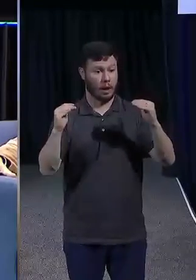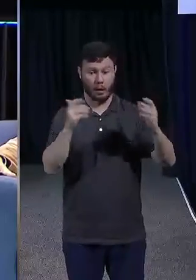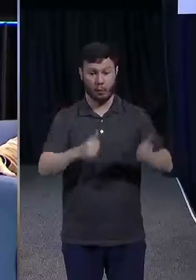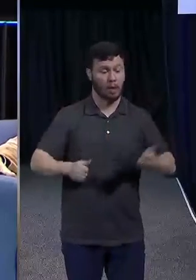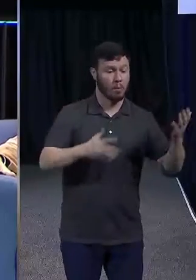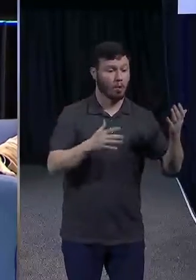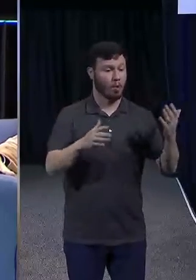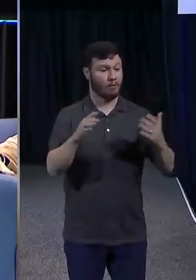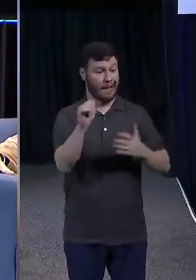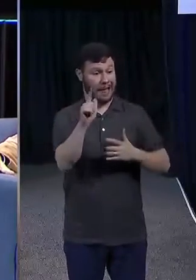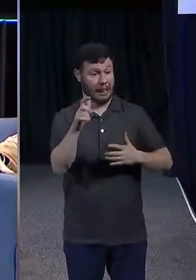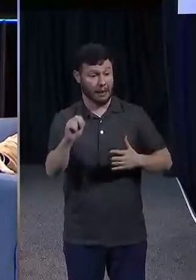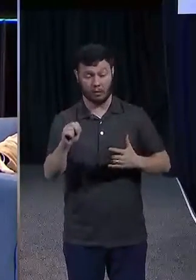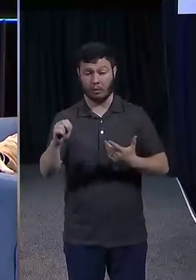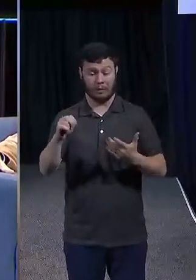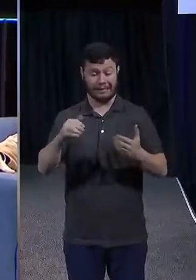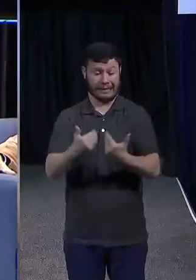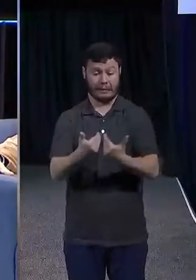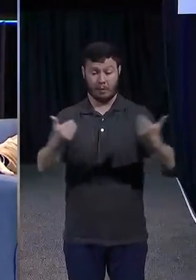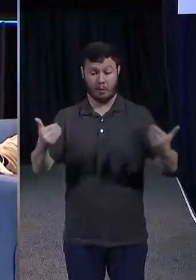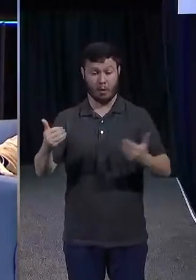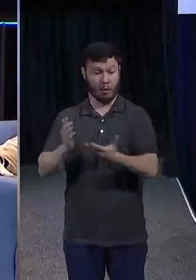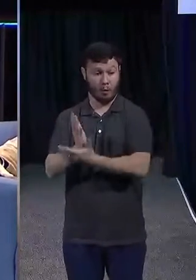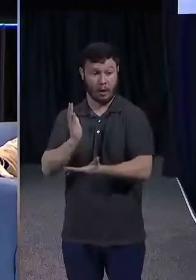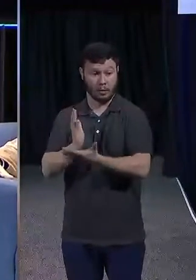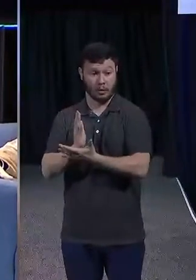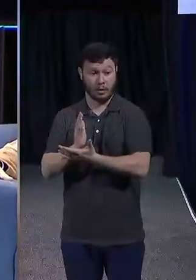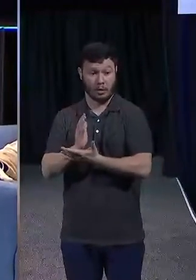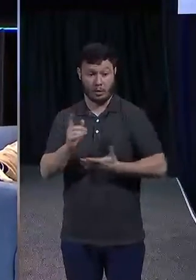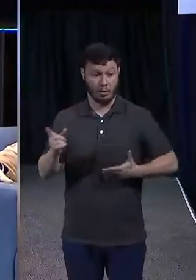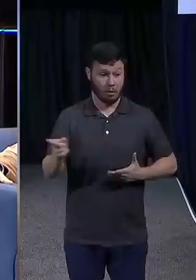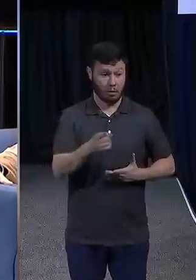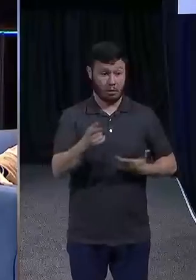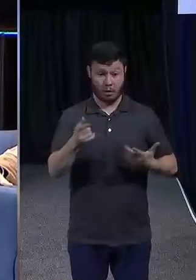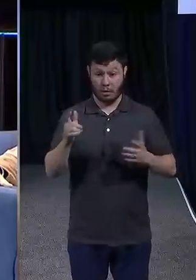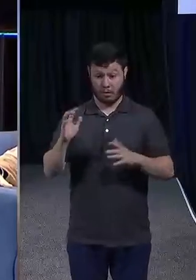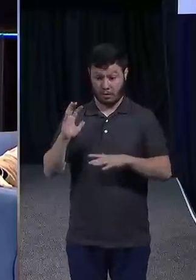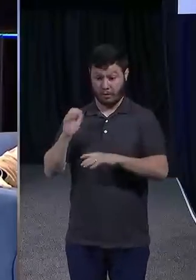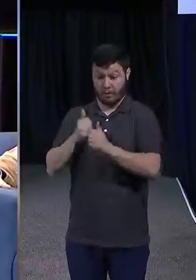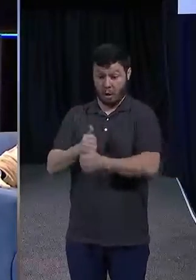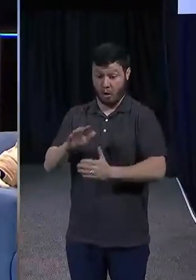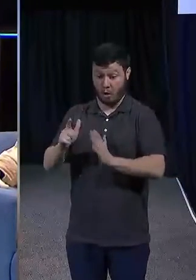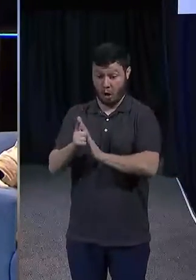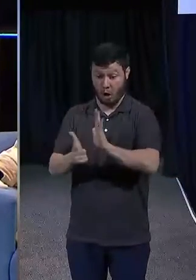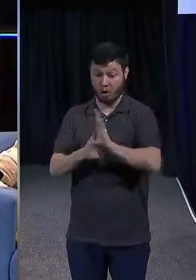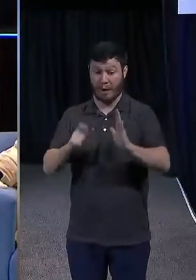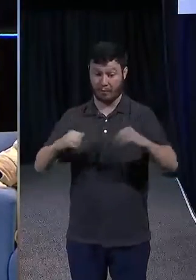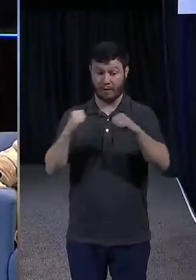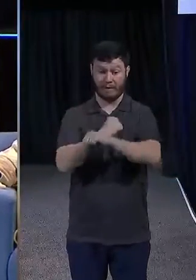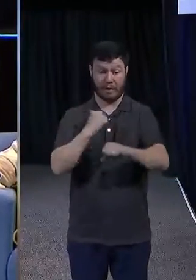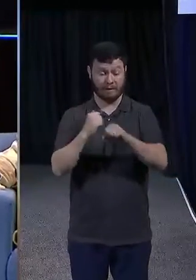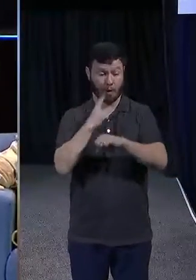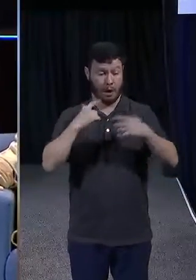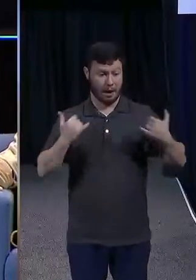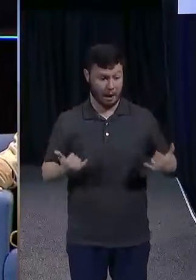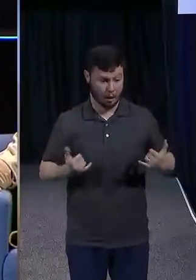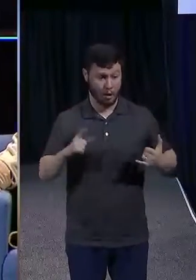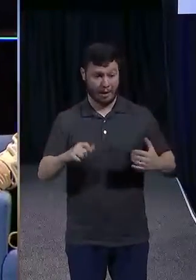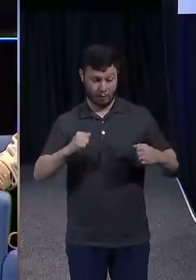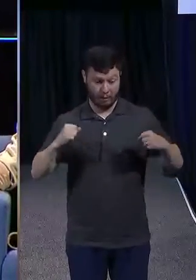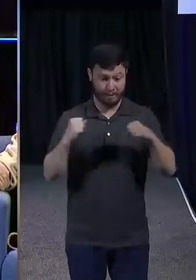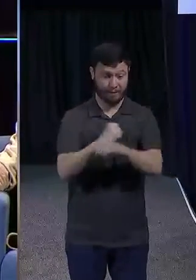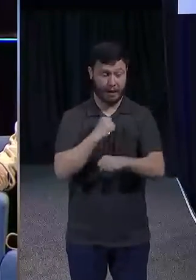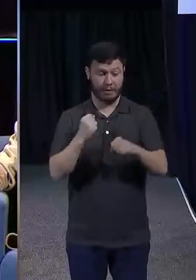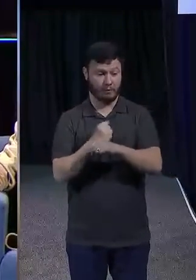you want to be the country where equal justice really is available under the law, then we have to fight for it now. We have to fight for it like